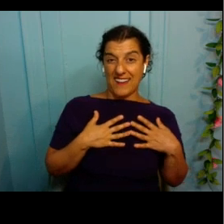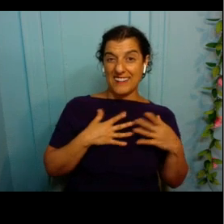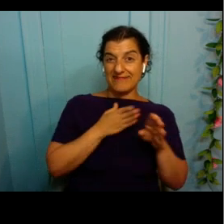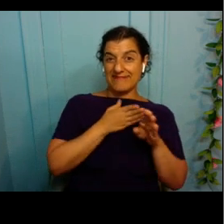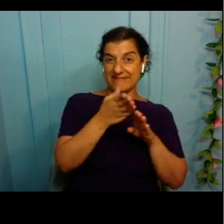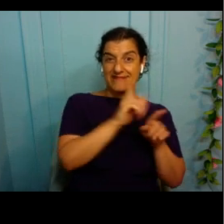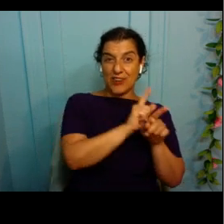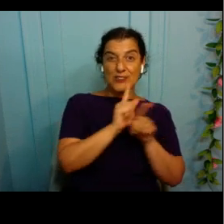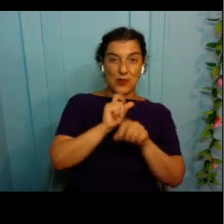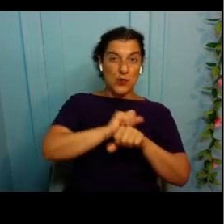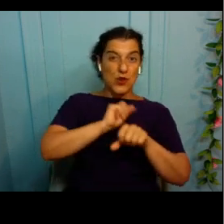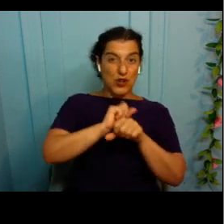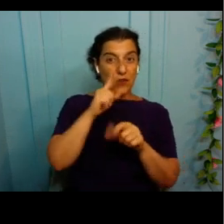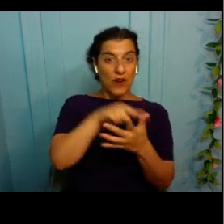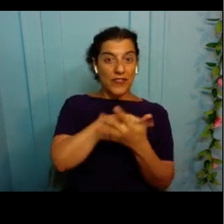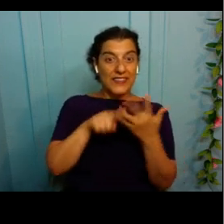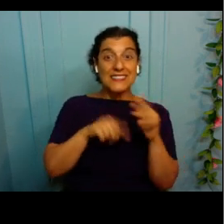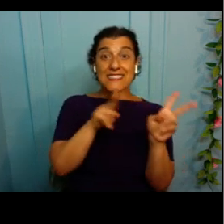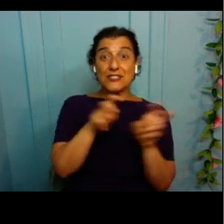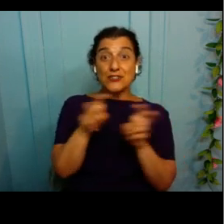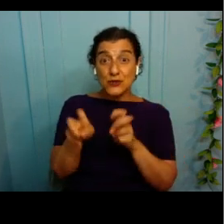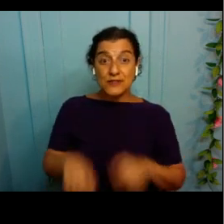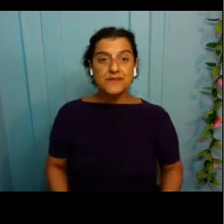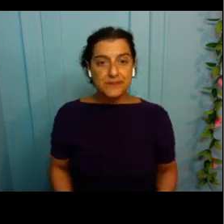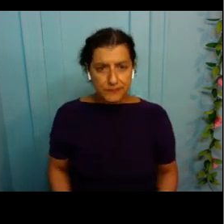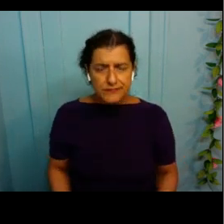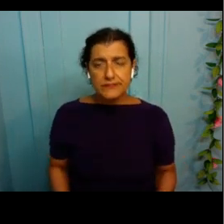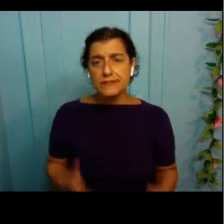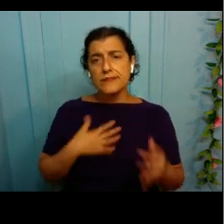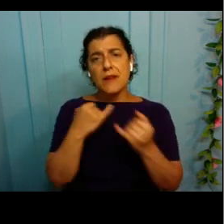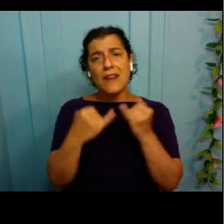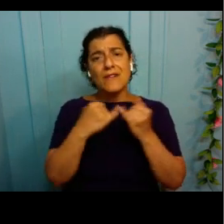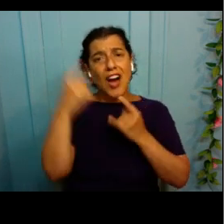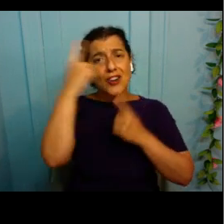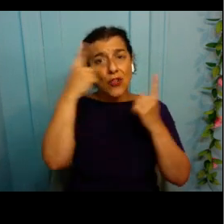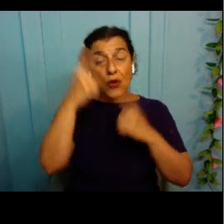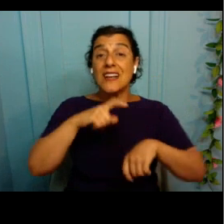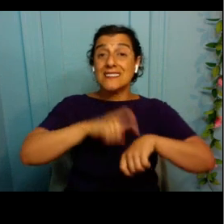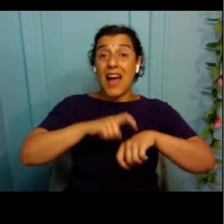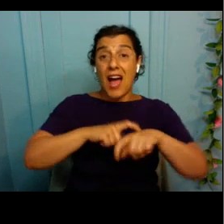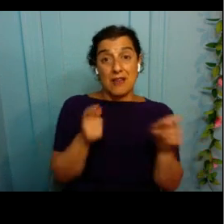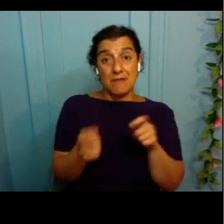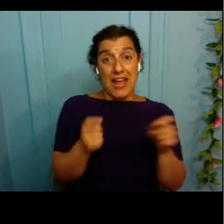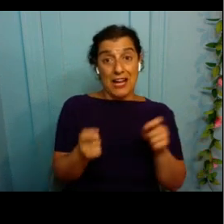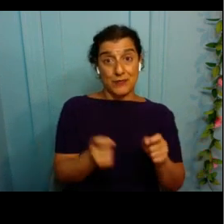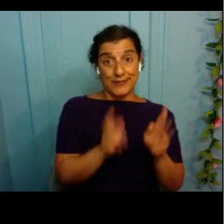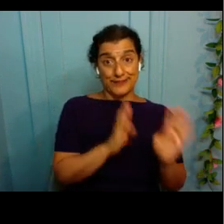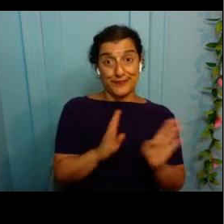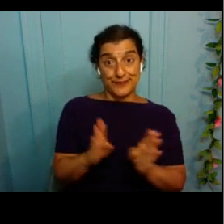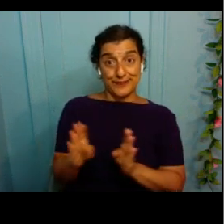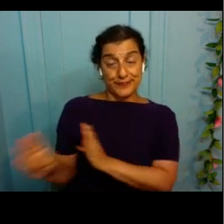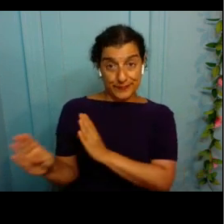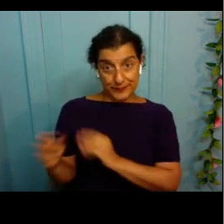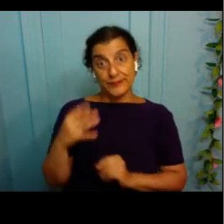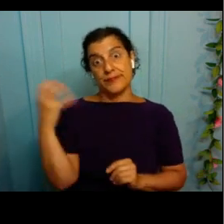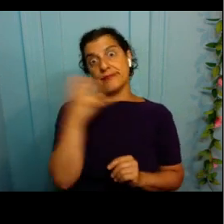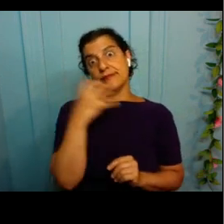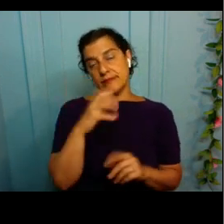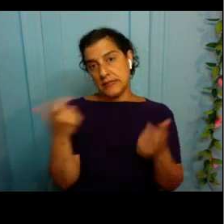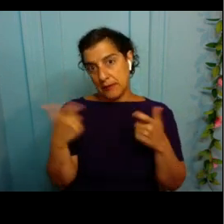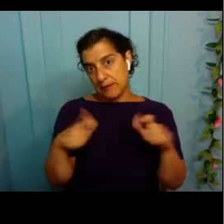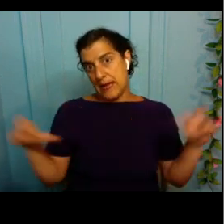these issues. So final thoughts, time management and advanced preparation is a huge